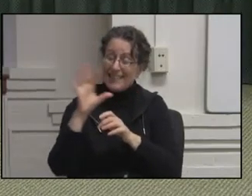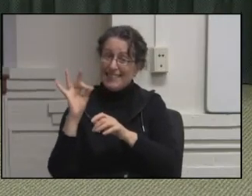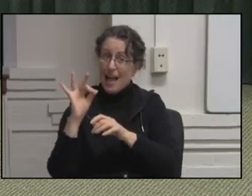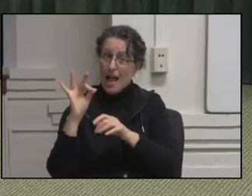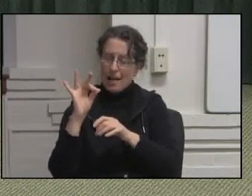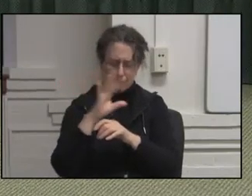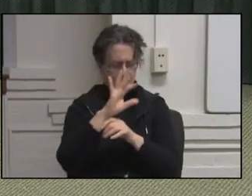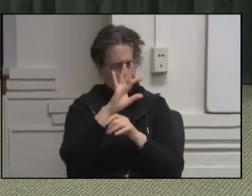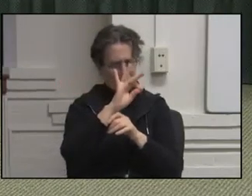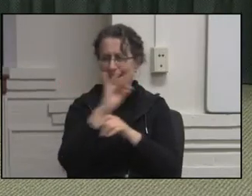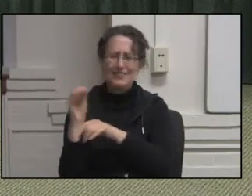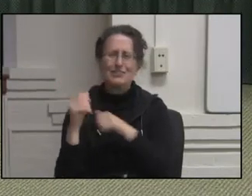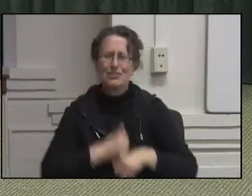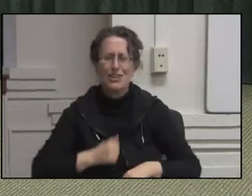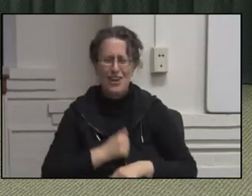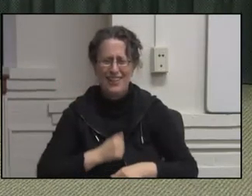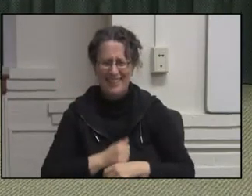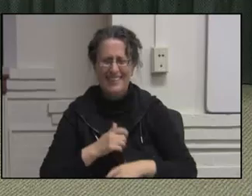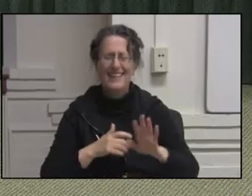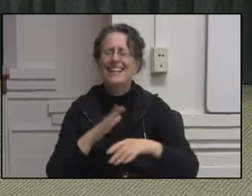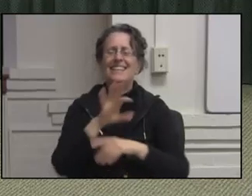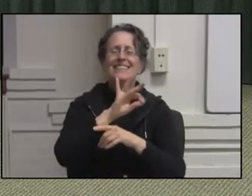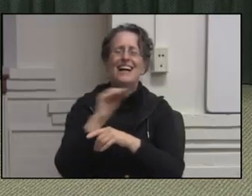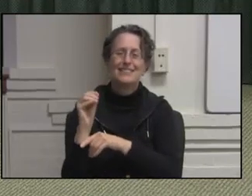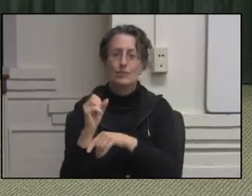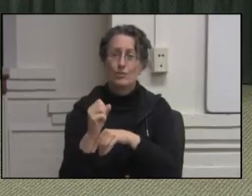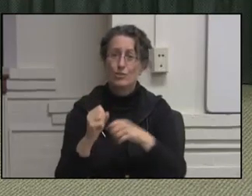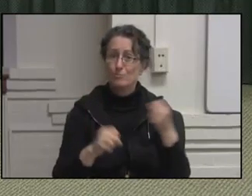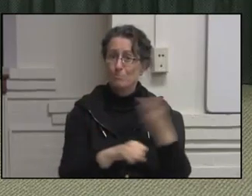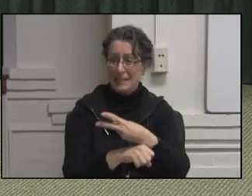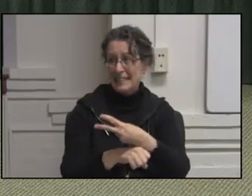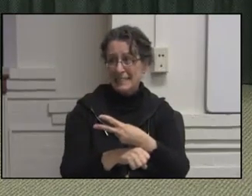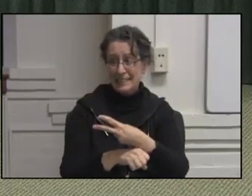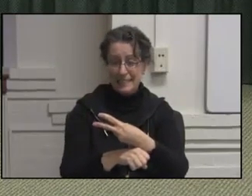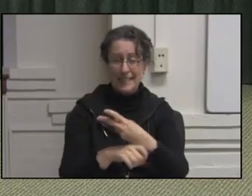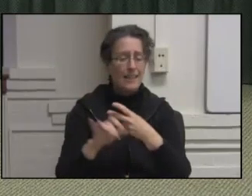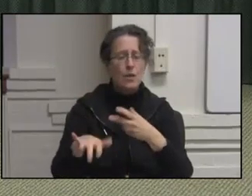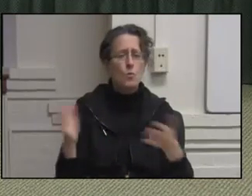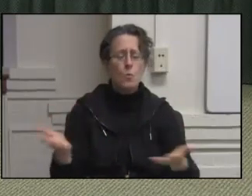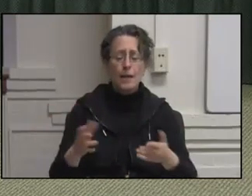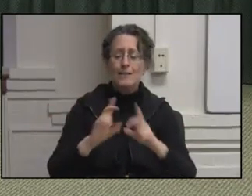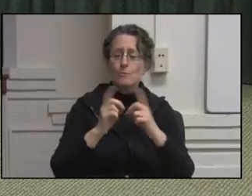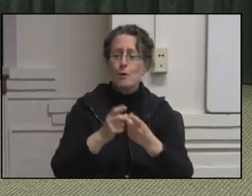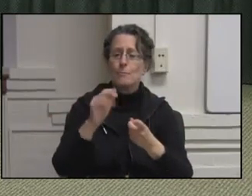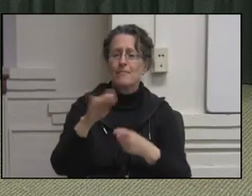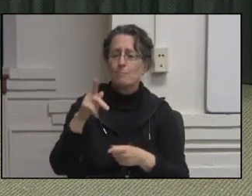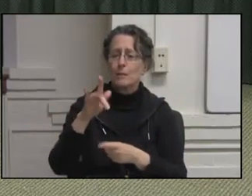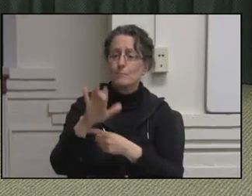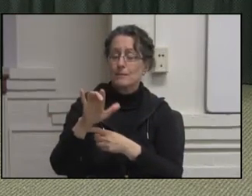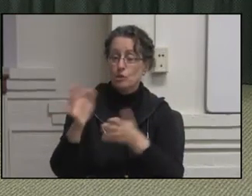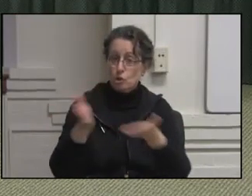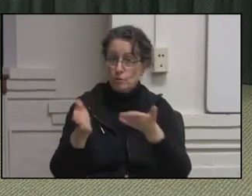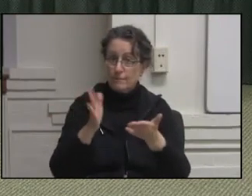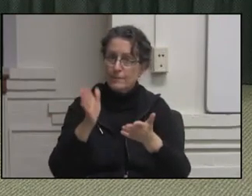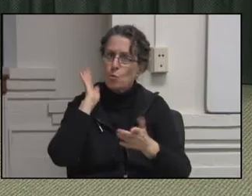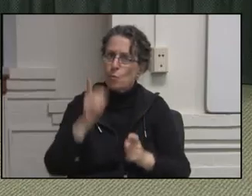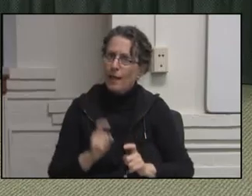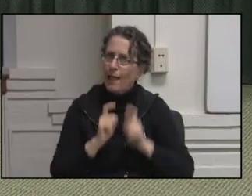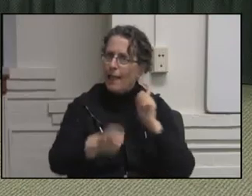bill to form a new position at Department of Public Service and grants up to